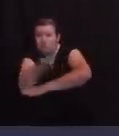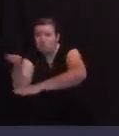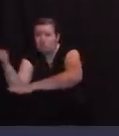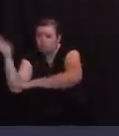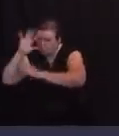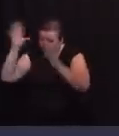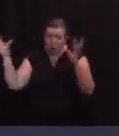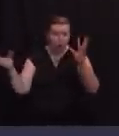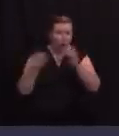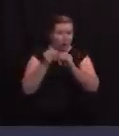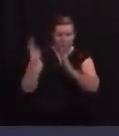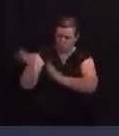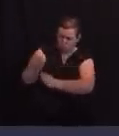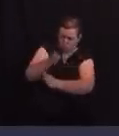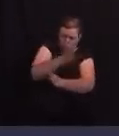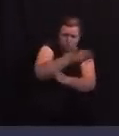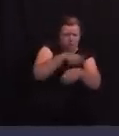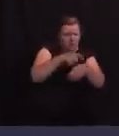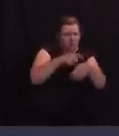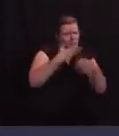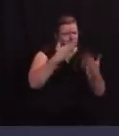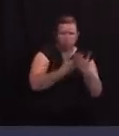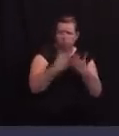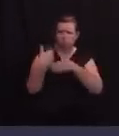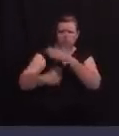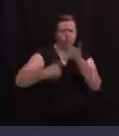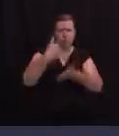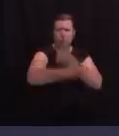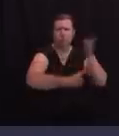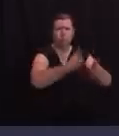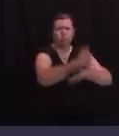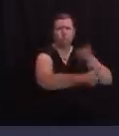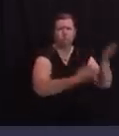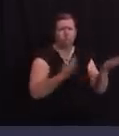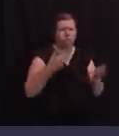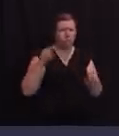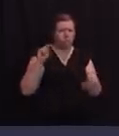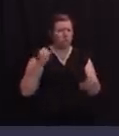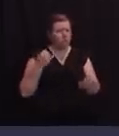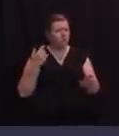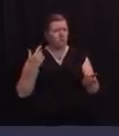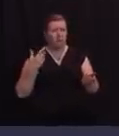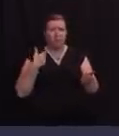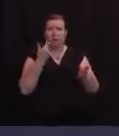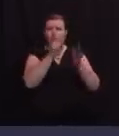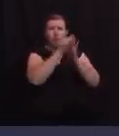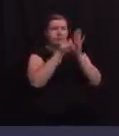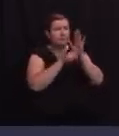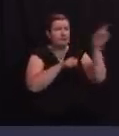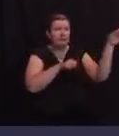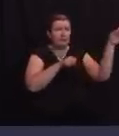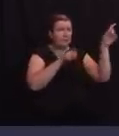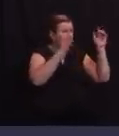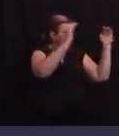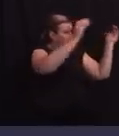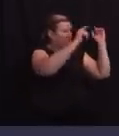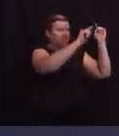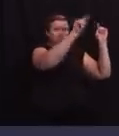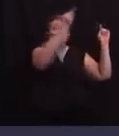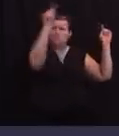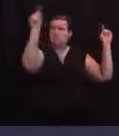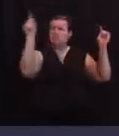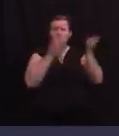just to our past, but to other states. But if there's an opportunity to create that window, a la the bill that you talked